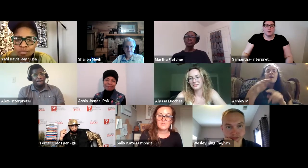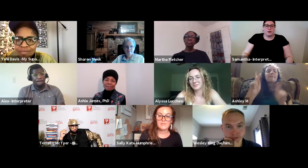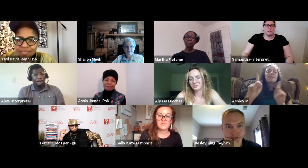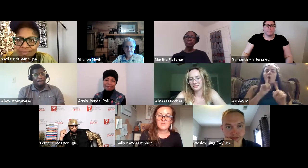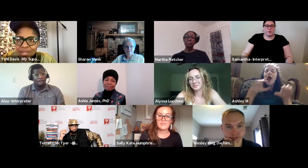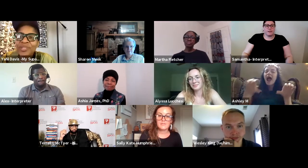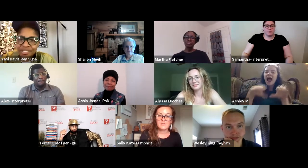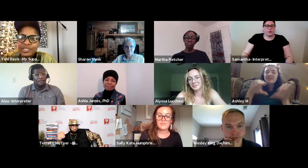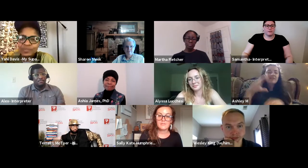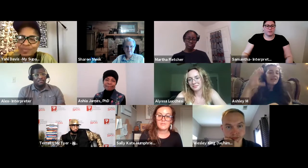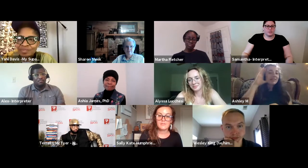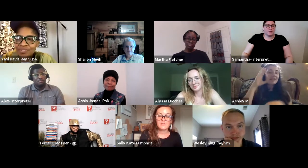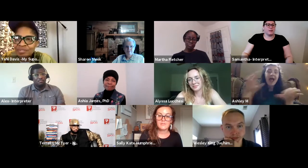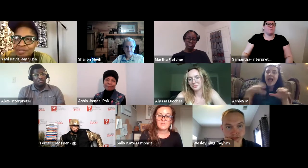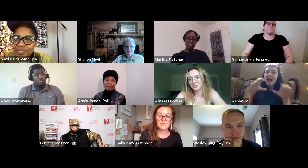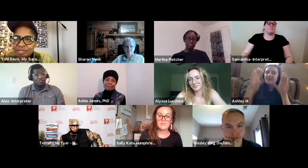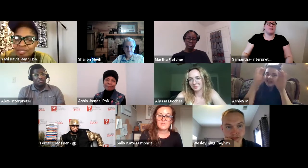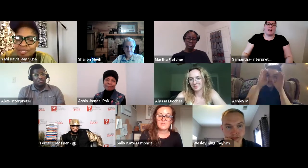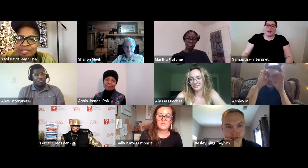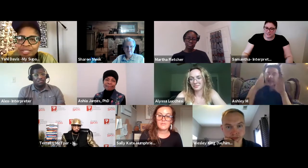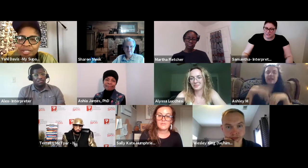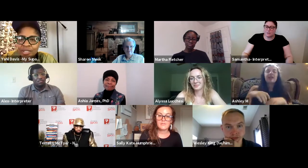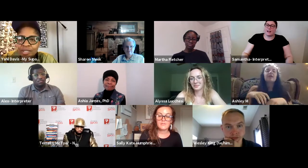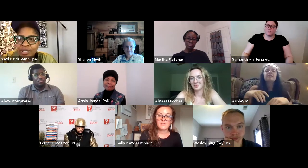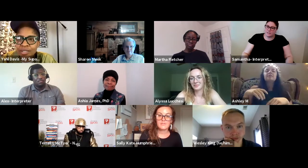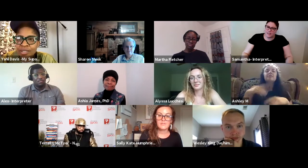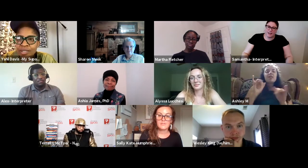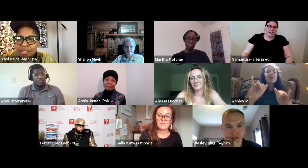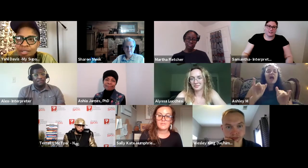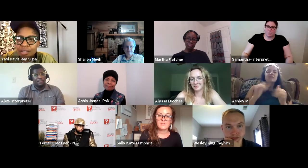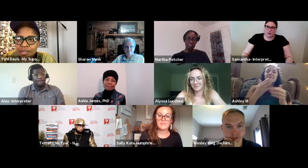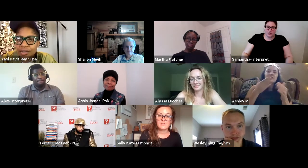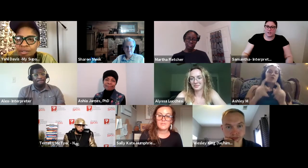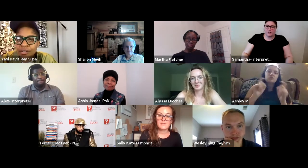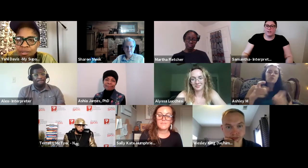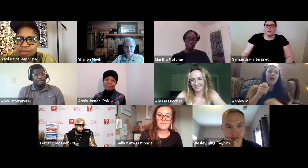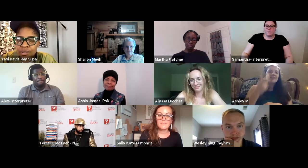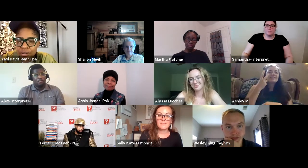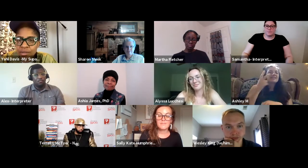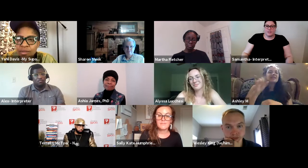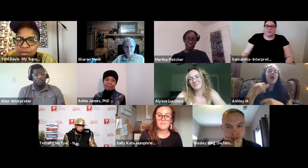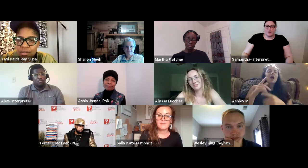peers, but it's very important to be active listening and active watching,